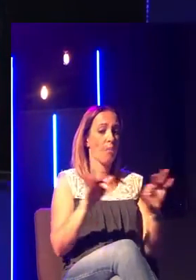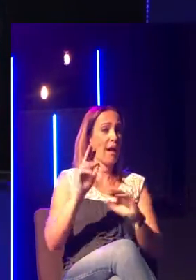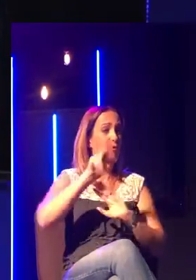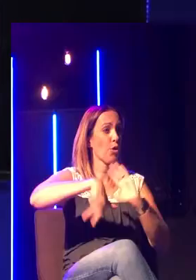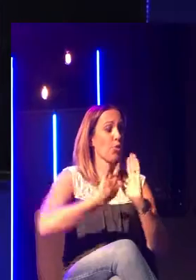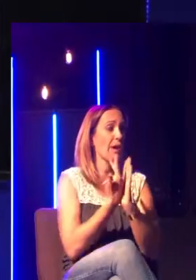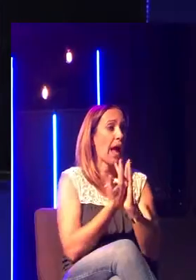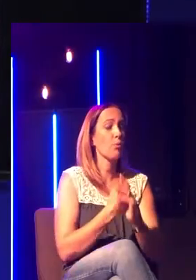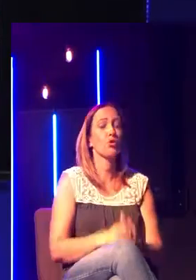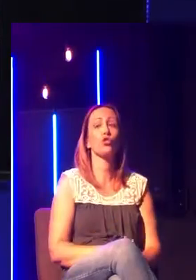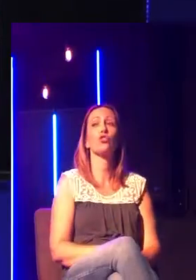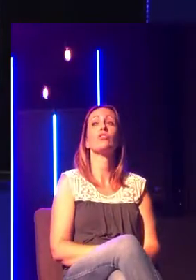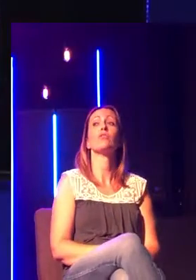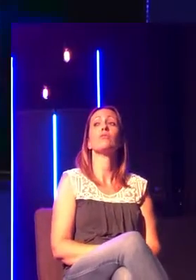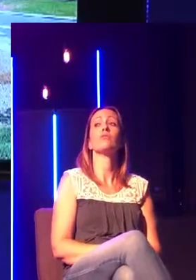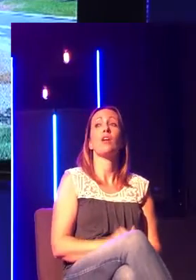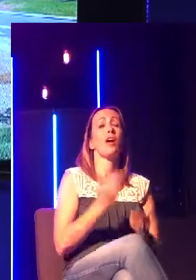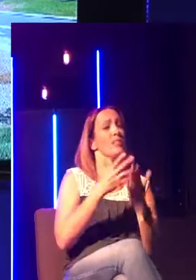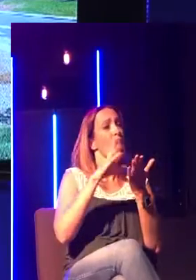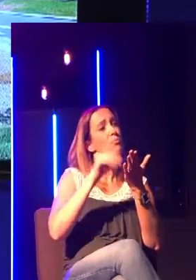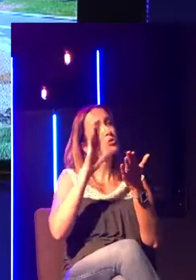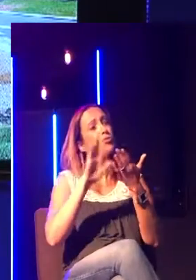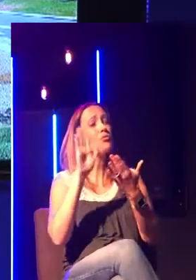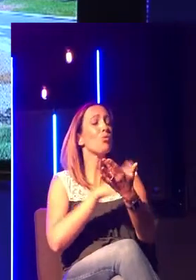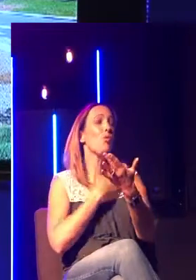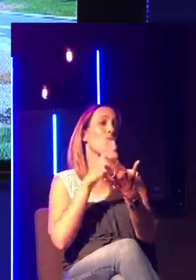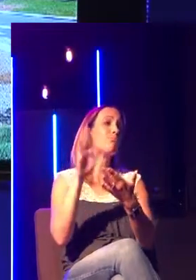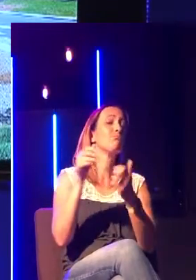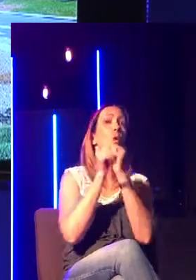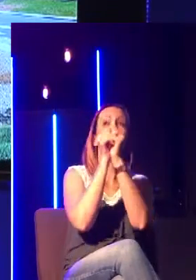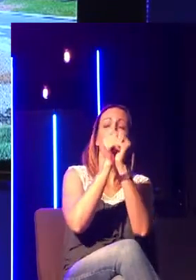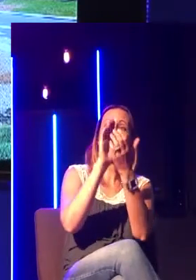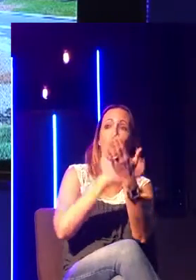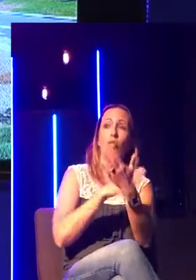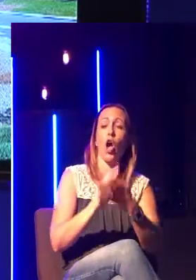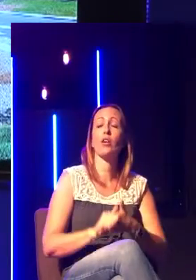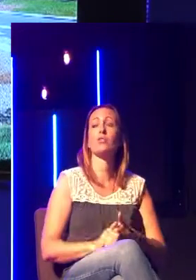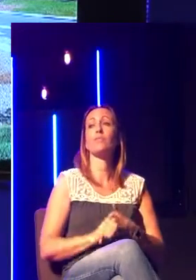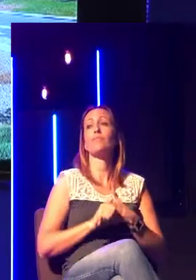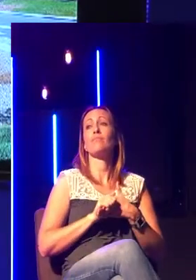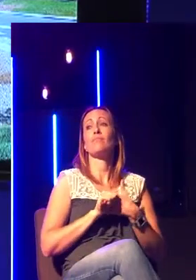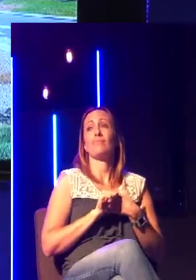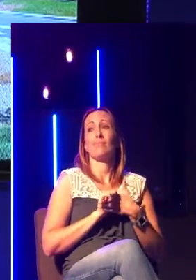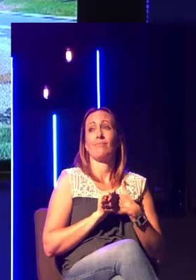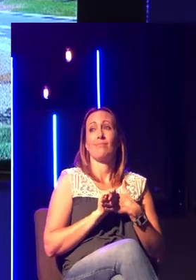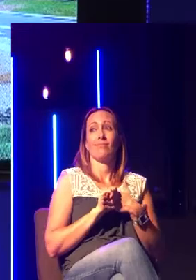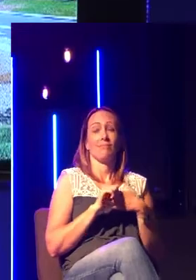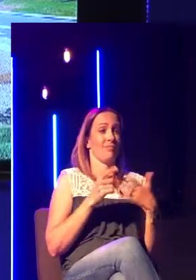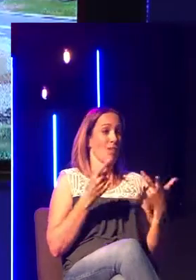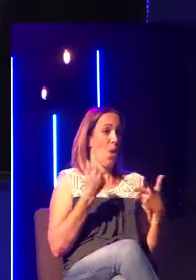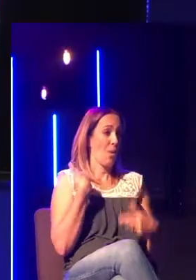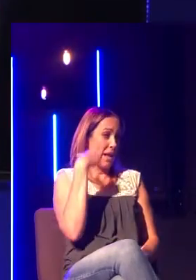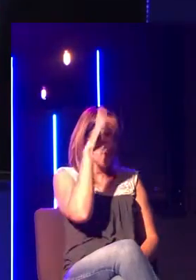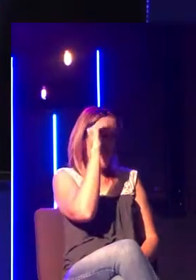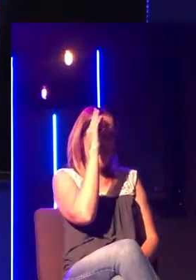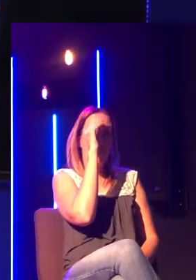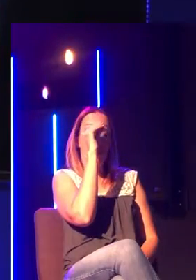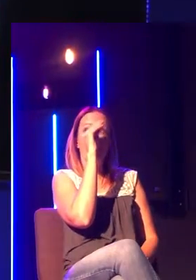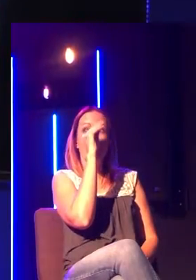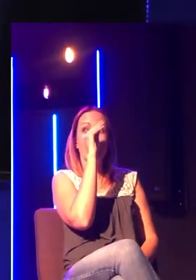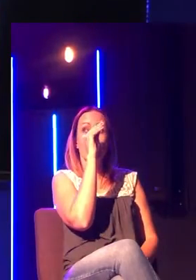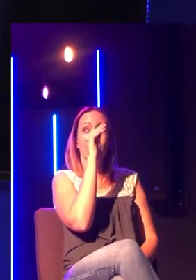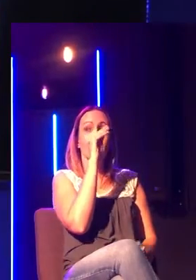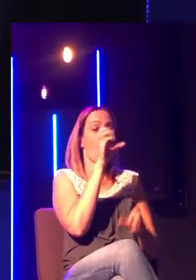We had a couple of our students helping her and just singing some worship songs. And we had some boys making